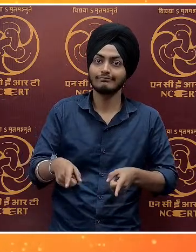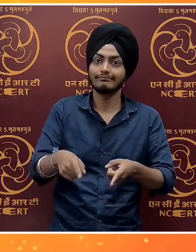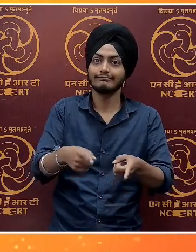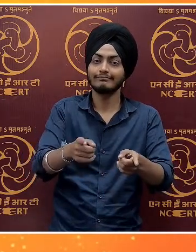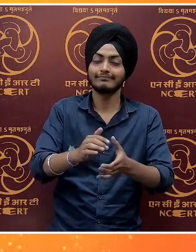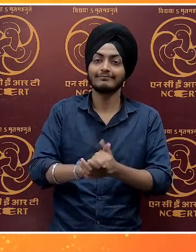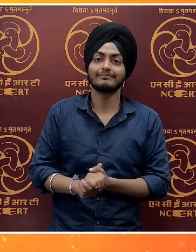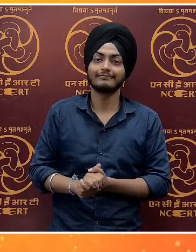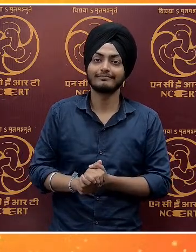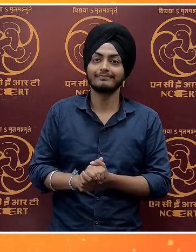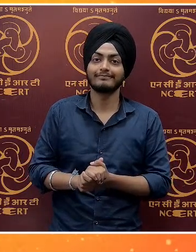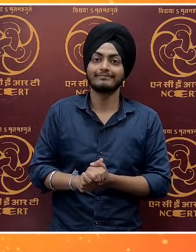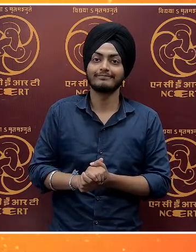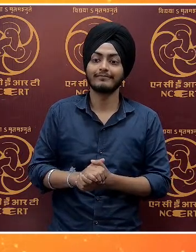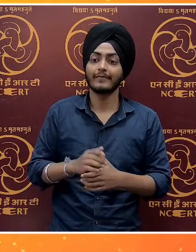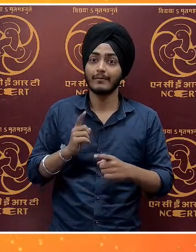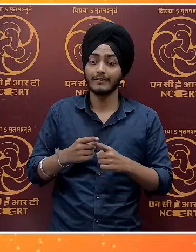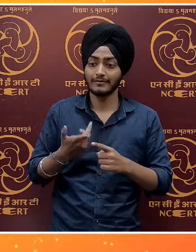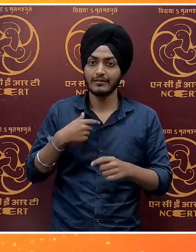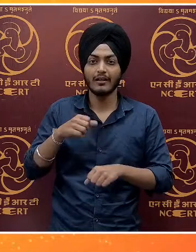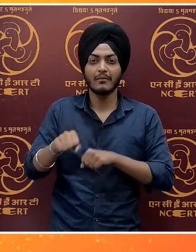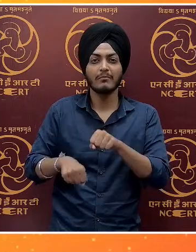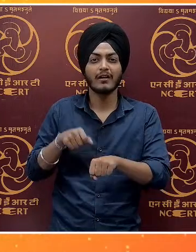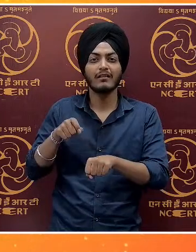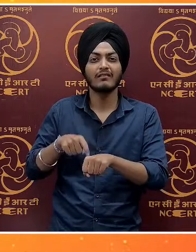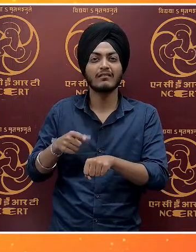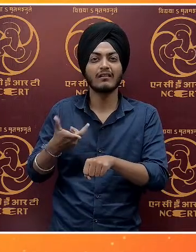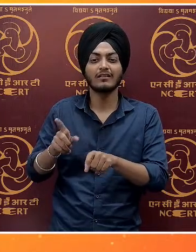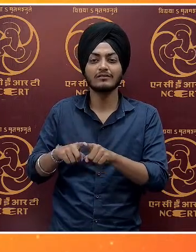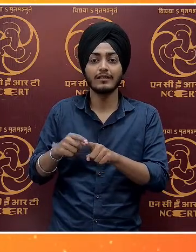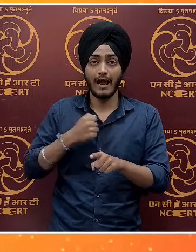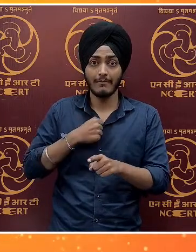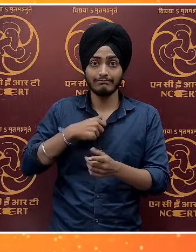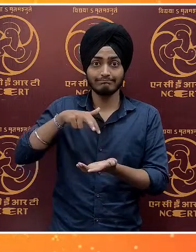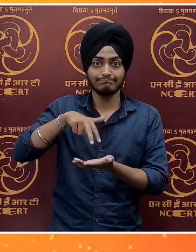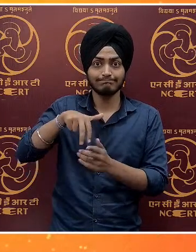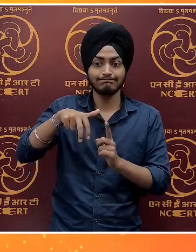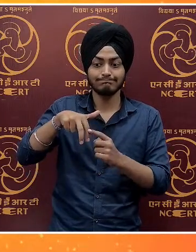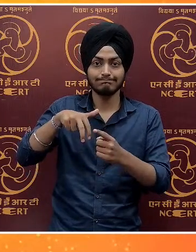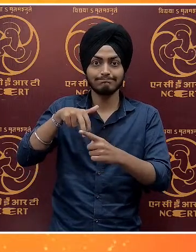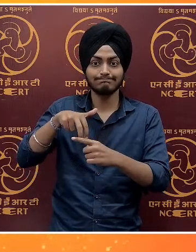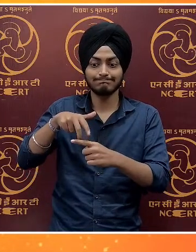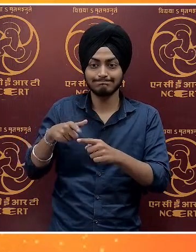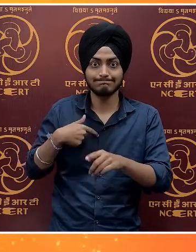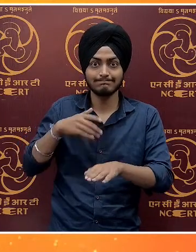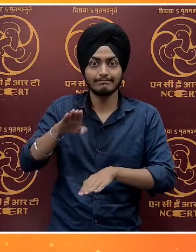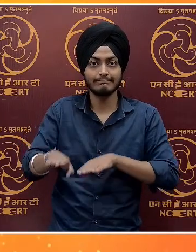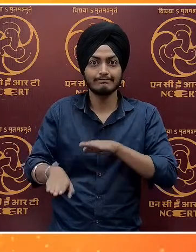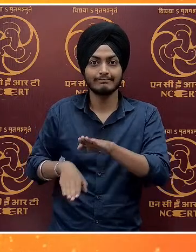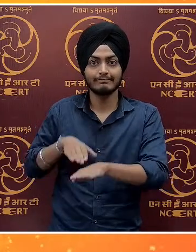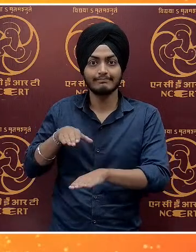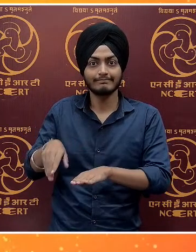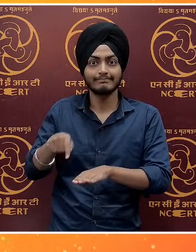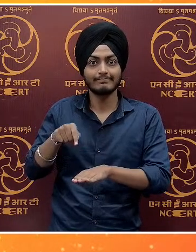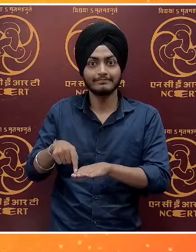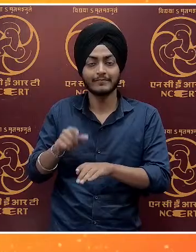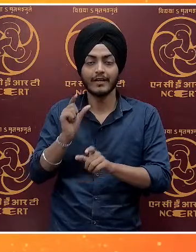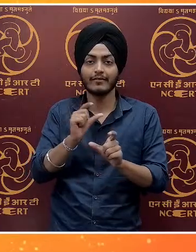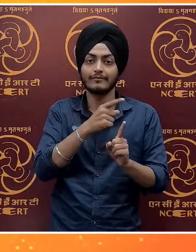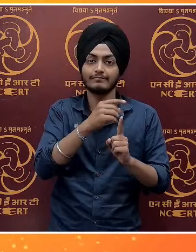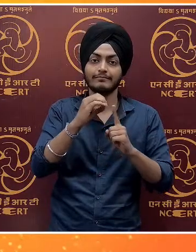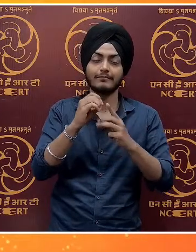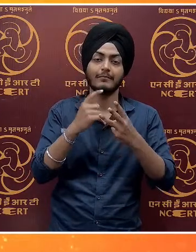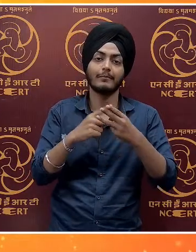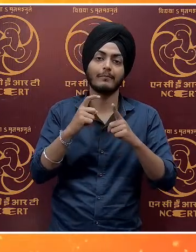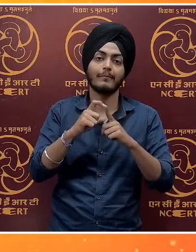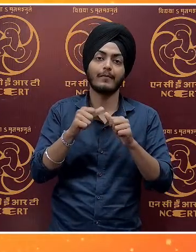you're placing your feet on something through which you're moving the tires. It's called pedal. Yes, the rider keeps the foot on